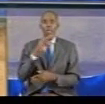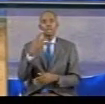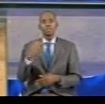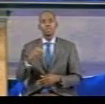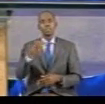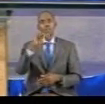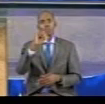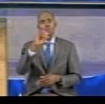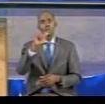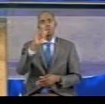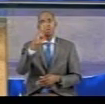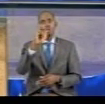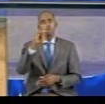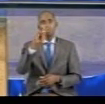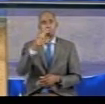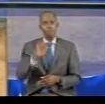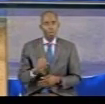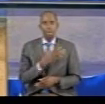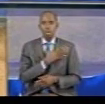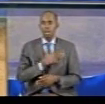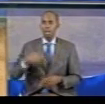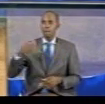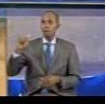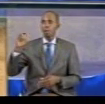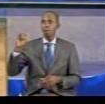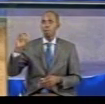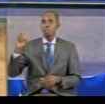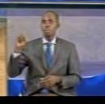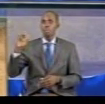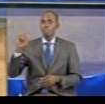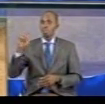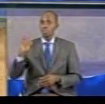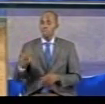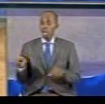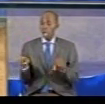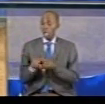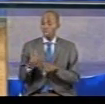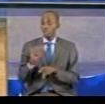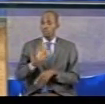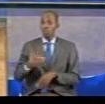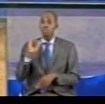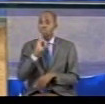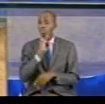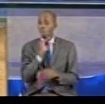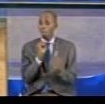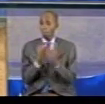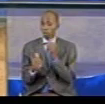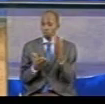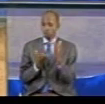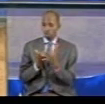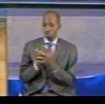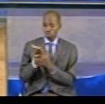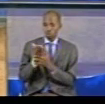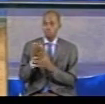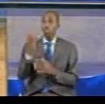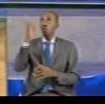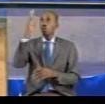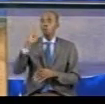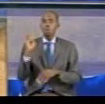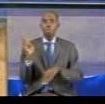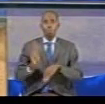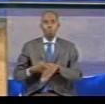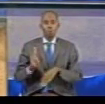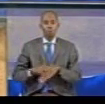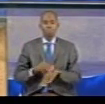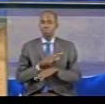as the children of Israel were passing through, the Lord said, don't touch their land, don't distress them,